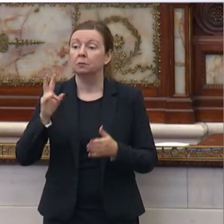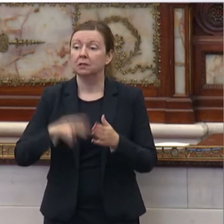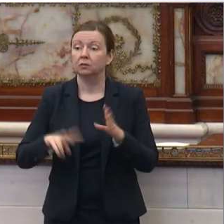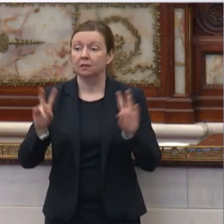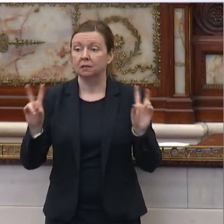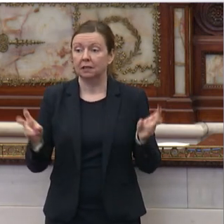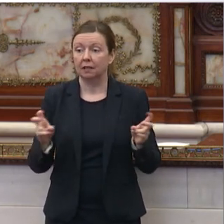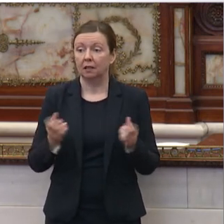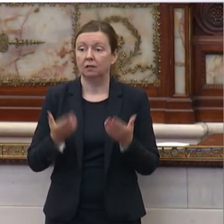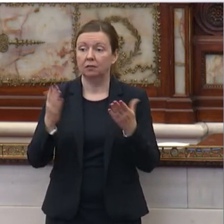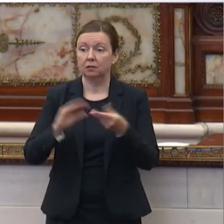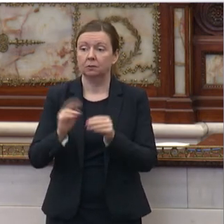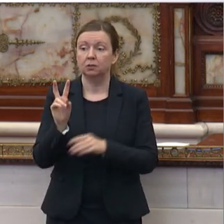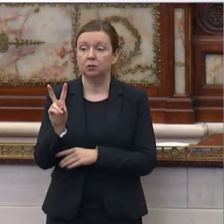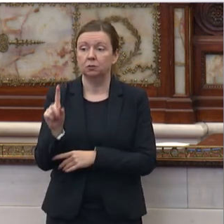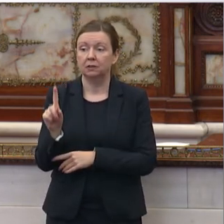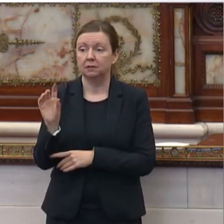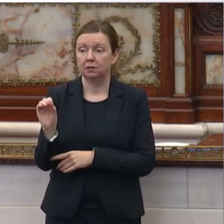of resolution number